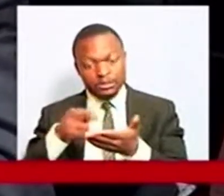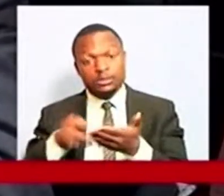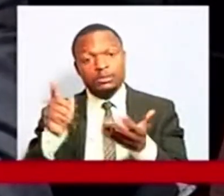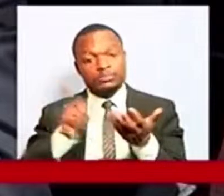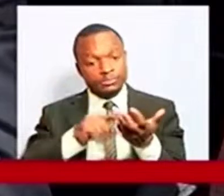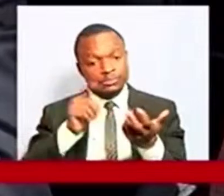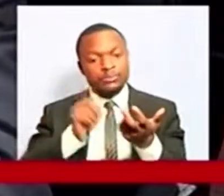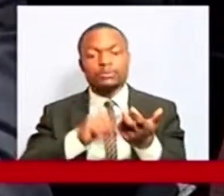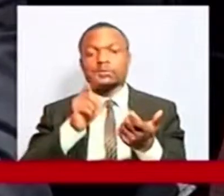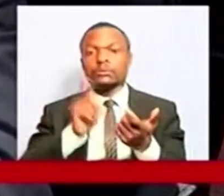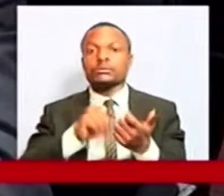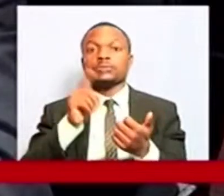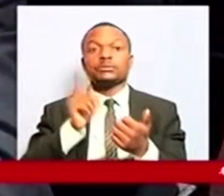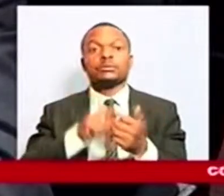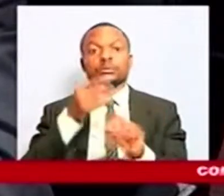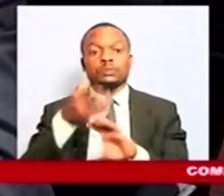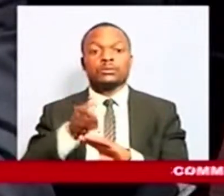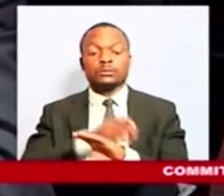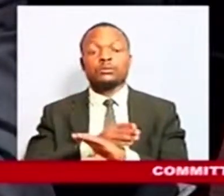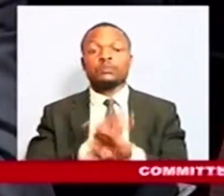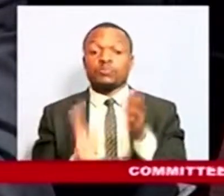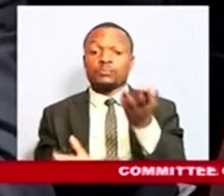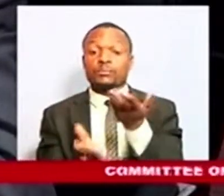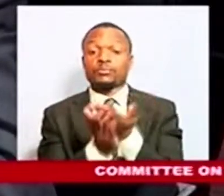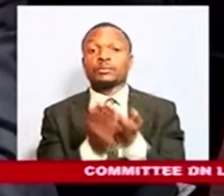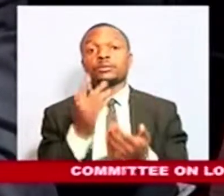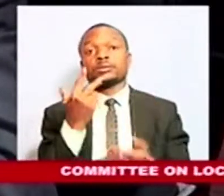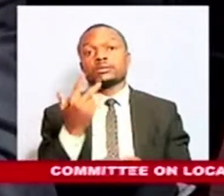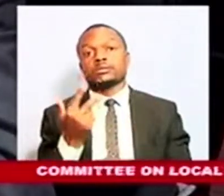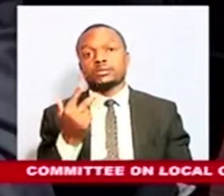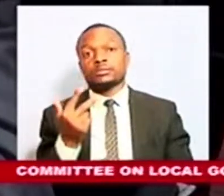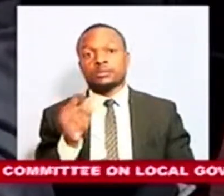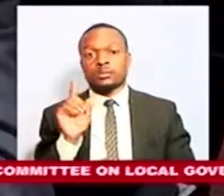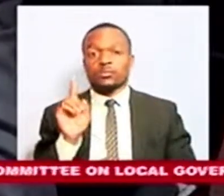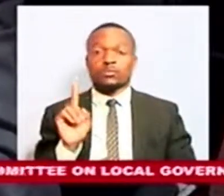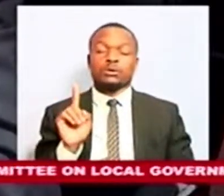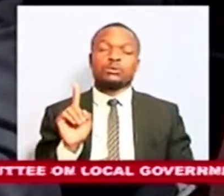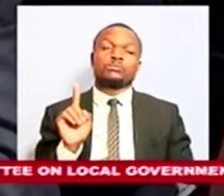you. Before Appendix 3 is 1,